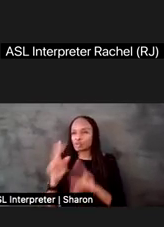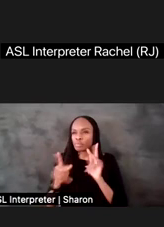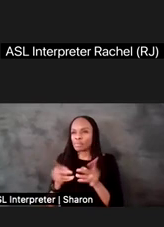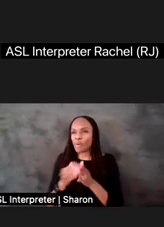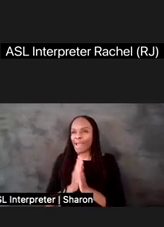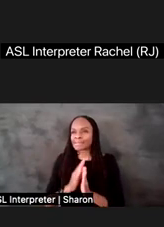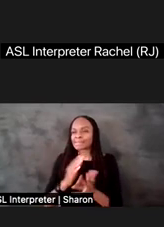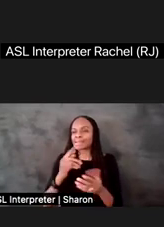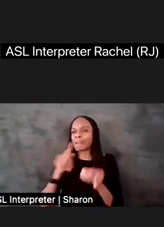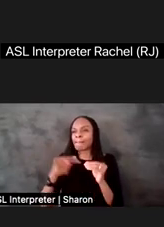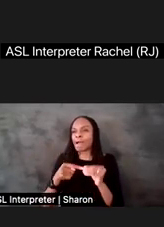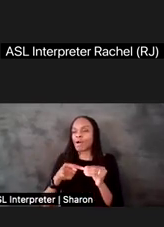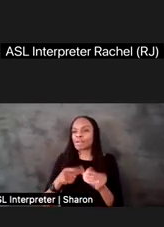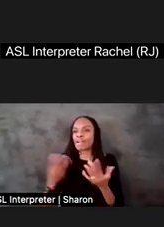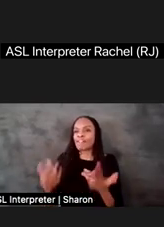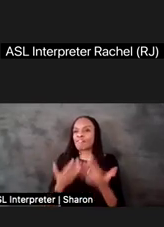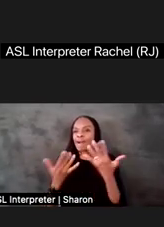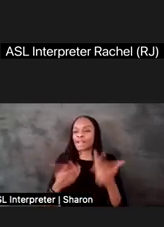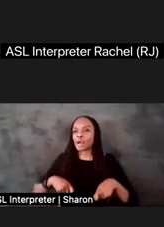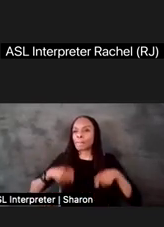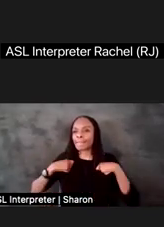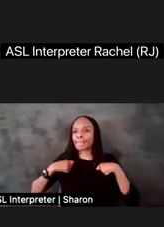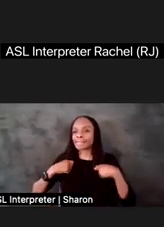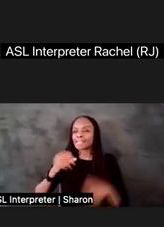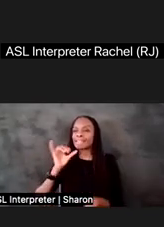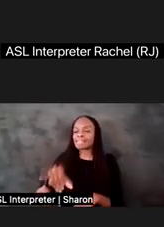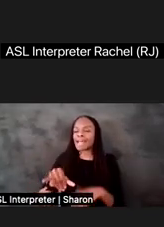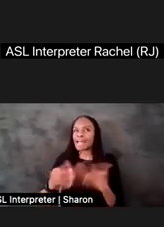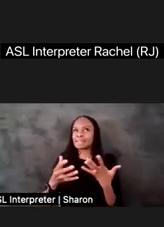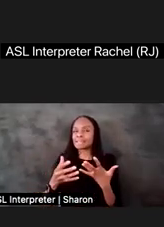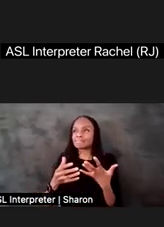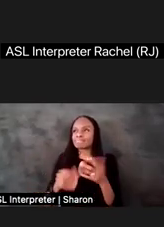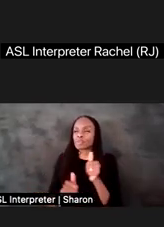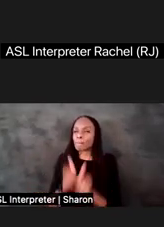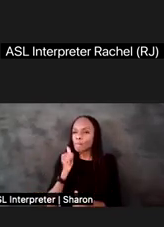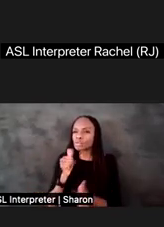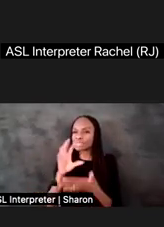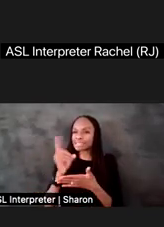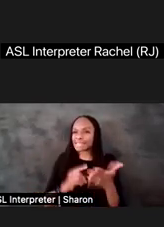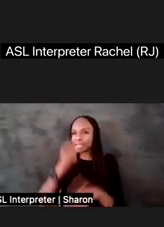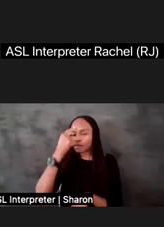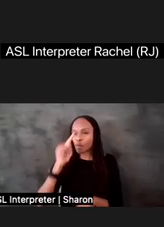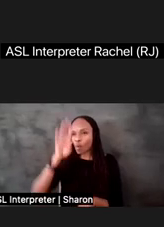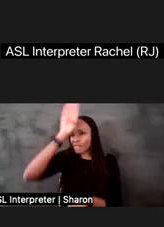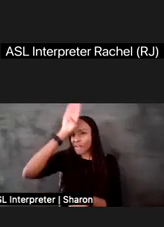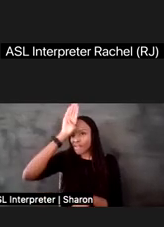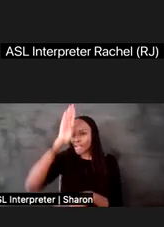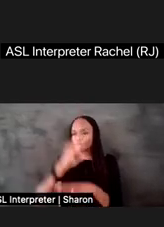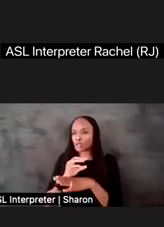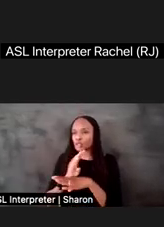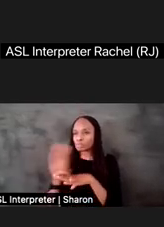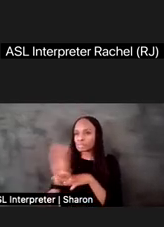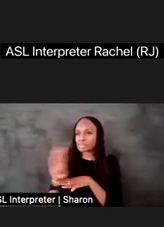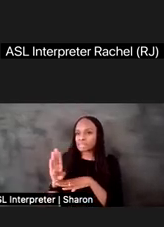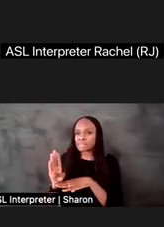blankets. Fire blankets are mainly designed for the firefighters industry and battling